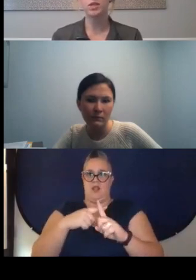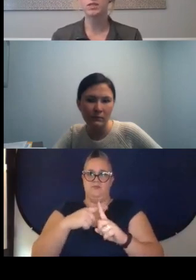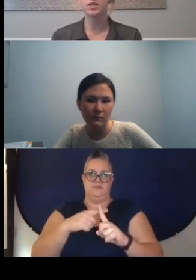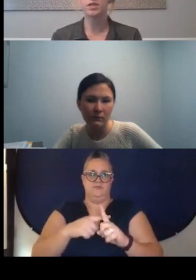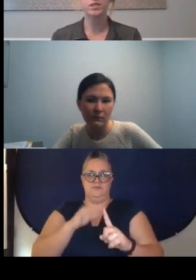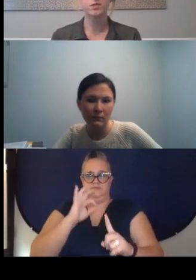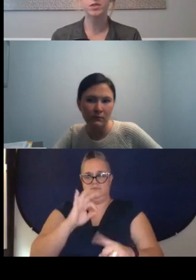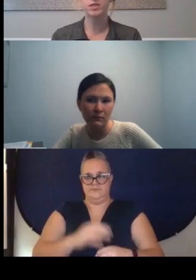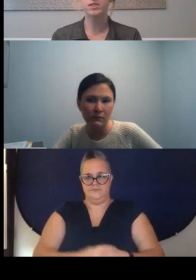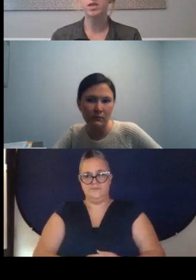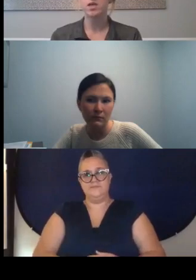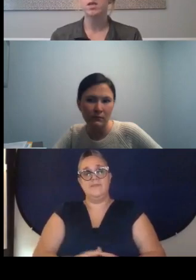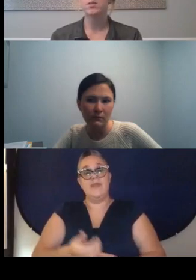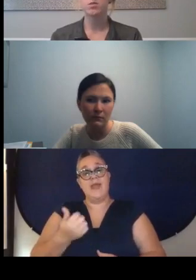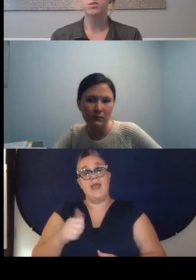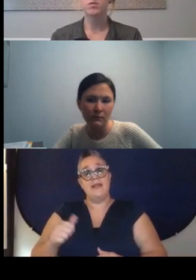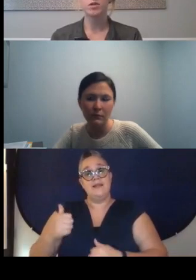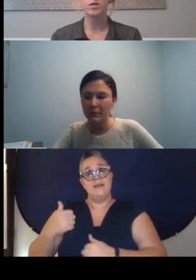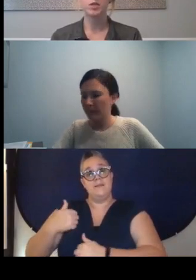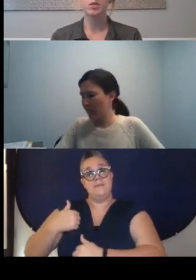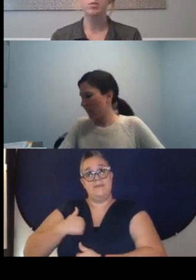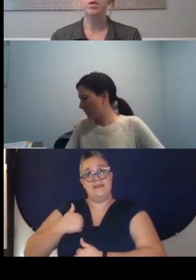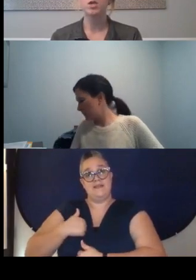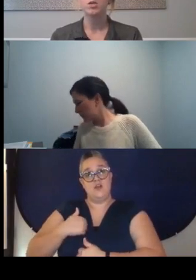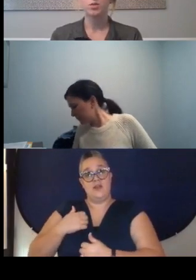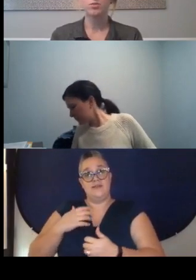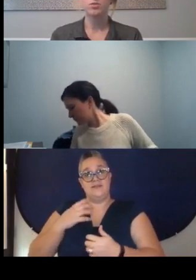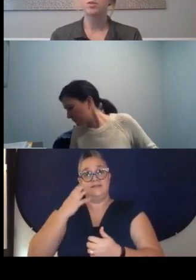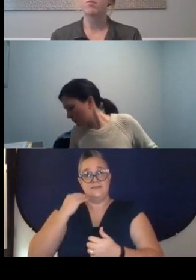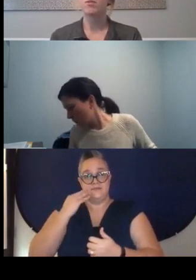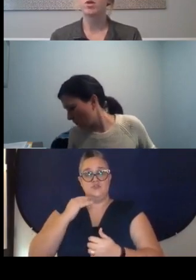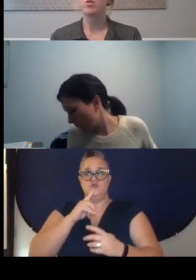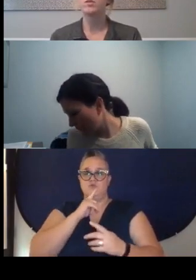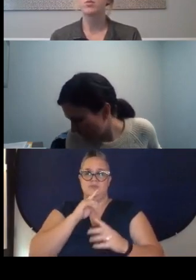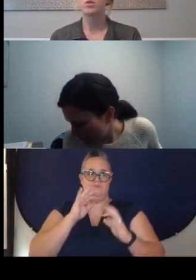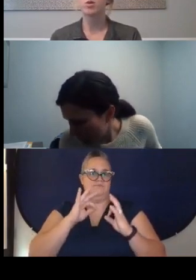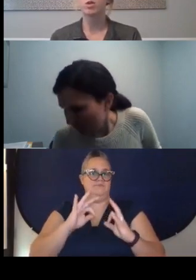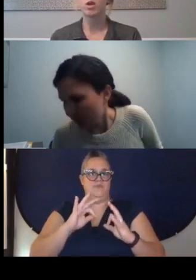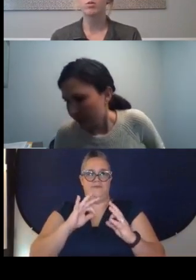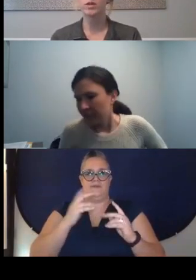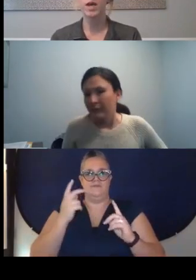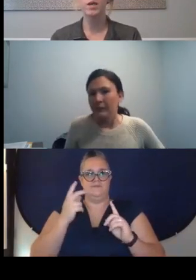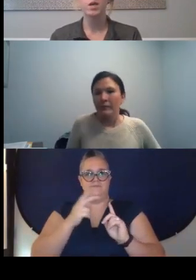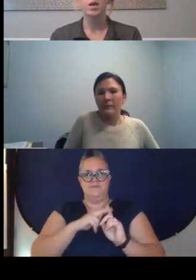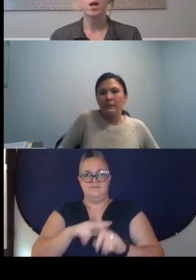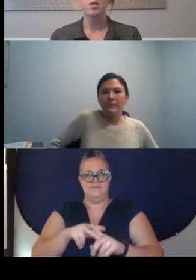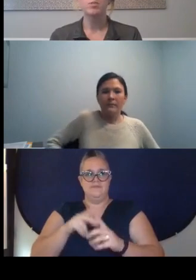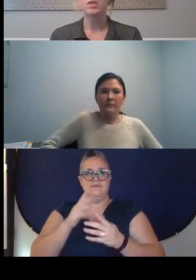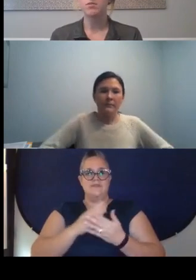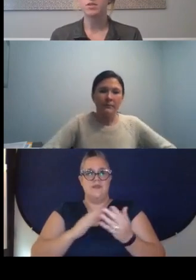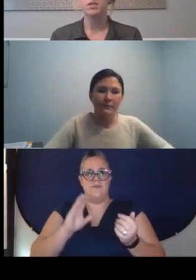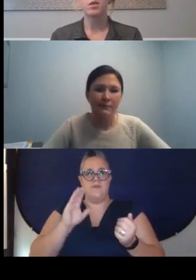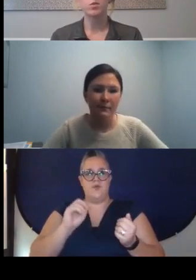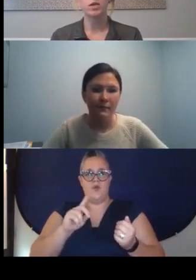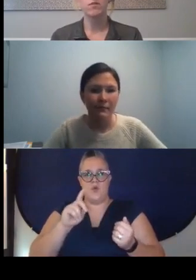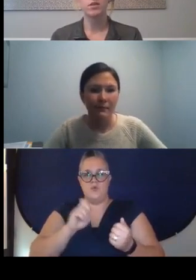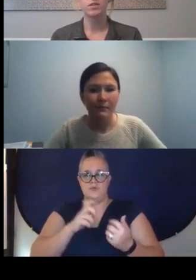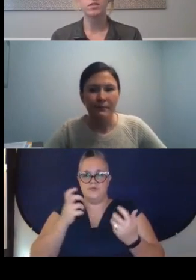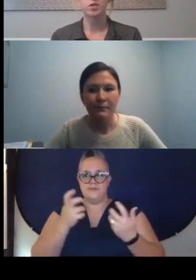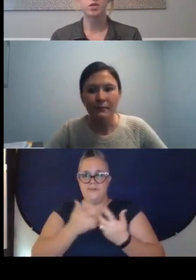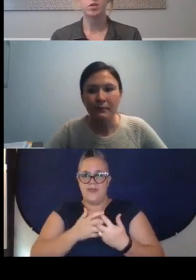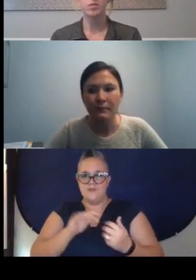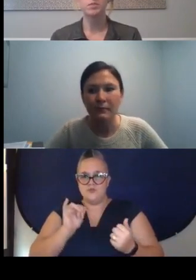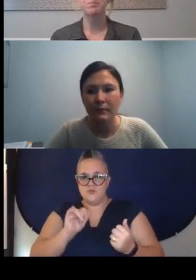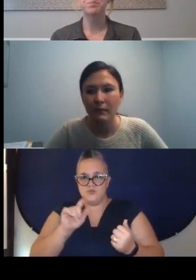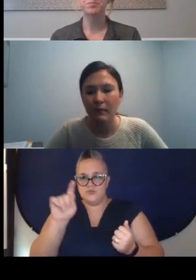mention that military experience is also very applicable. So those are some of the codes that would go along with that. But obviously they're working on